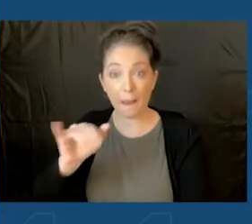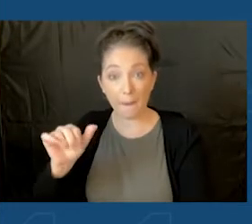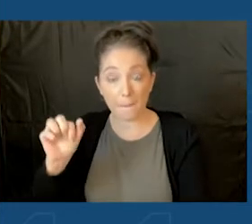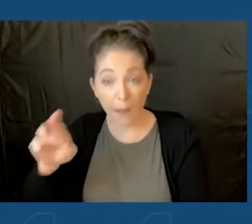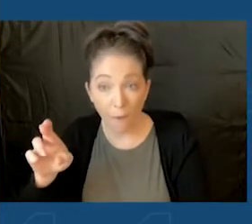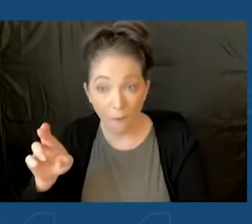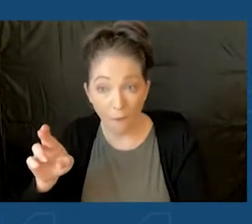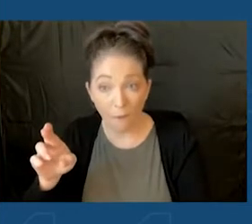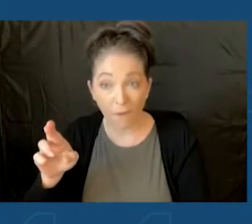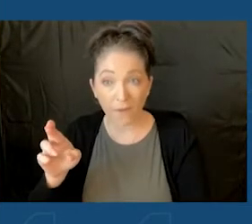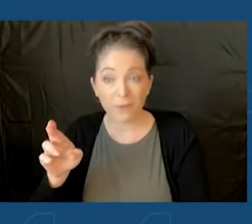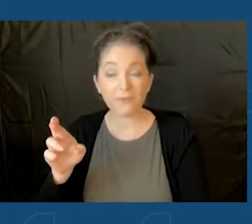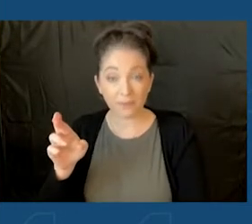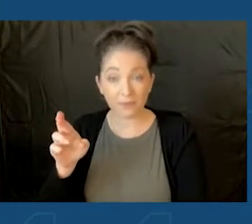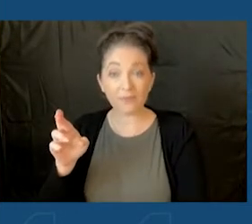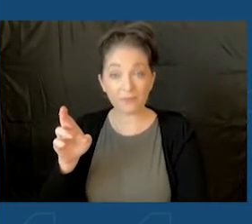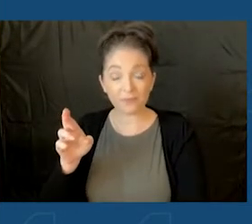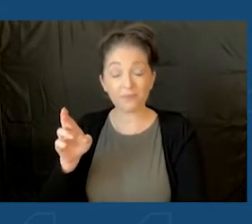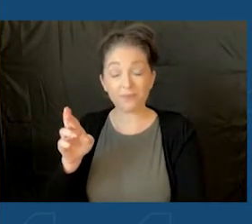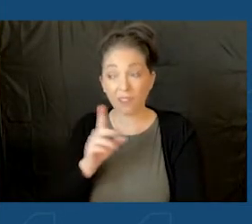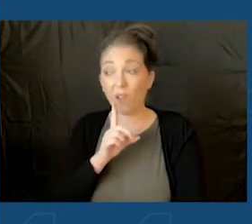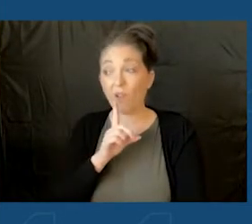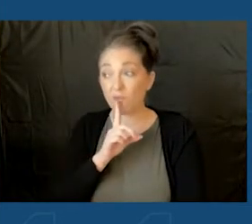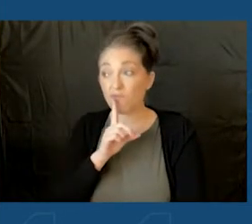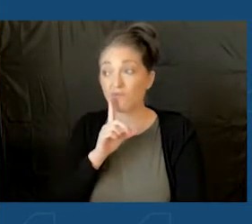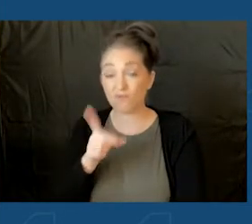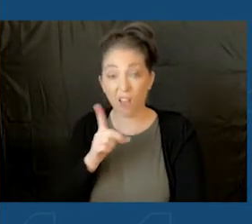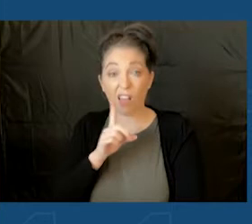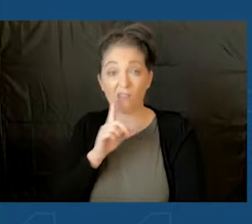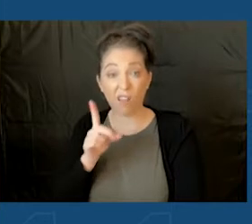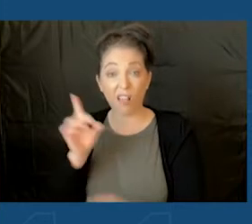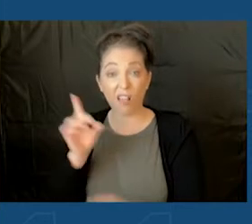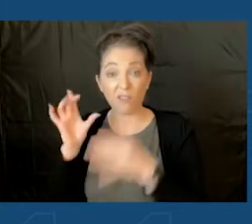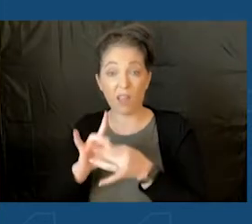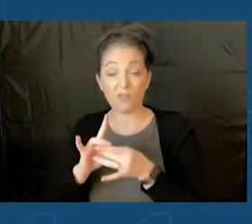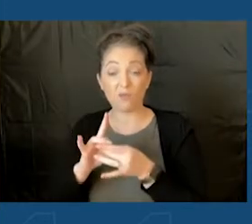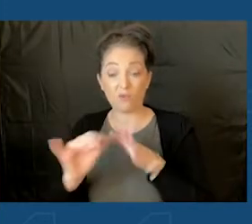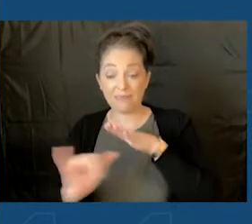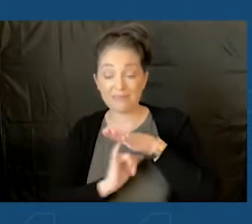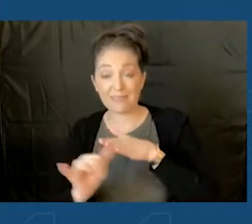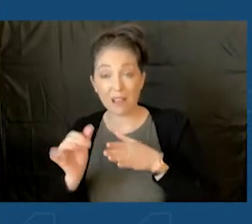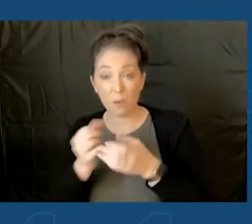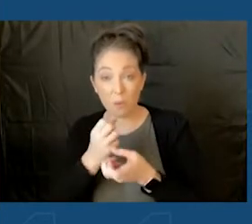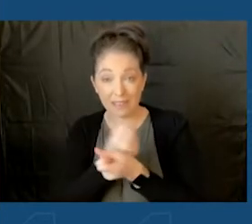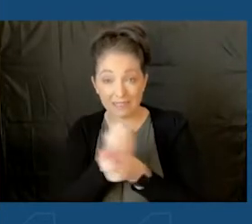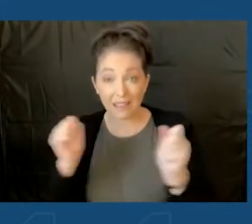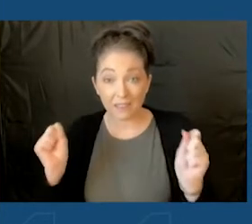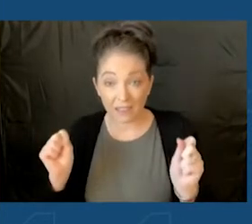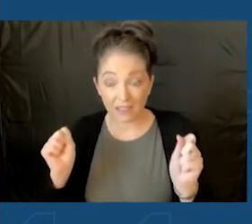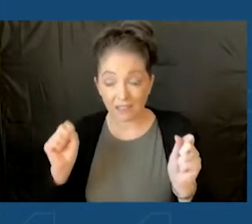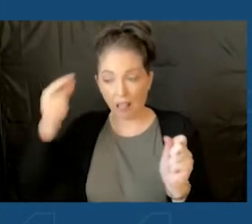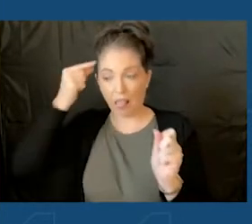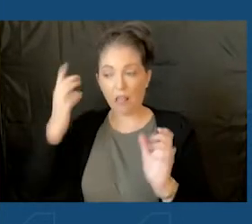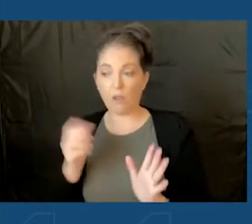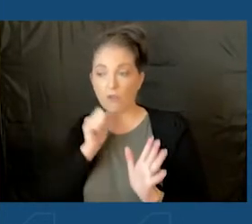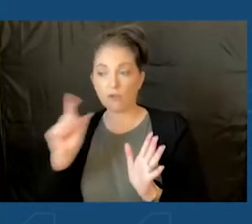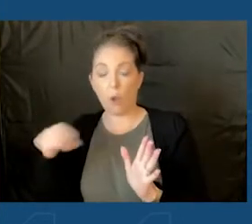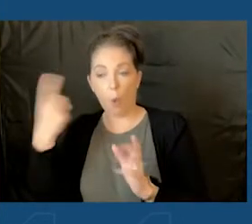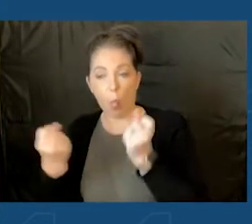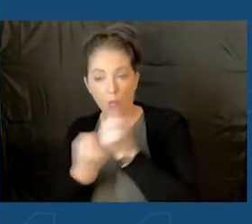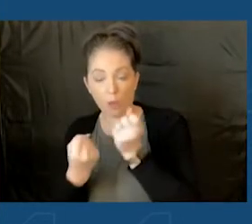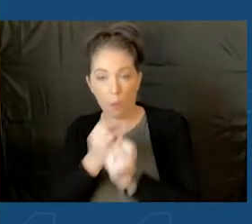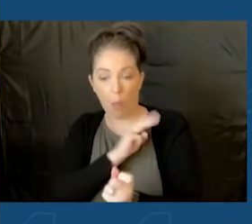Governor Hochul always says, but it is real on the issue of subway safety, and the governor's not only supporting the mayor's work with the